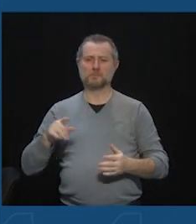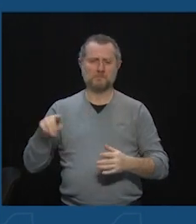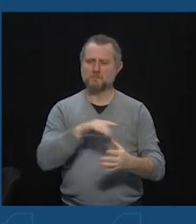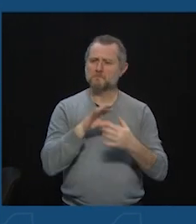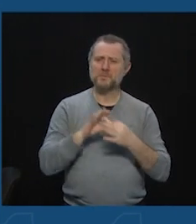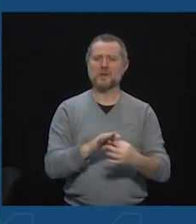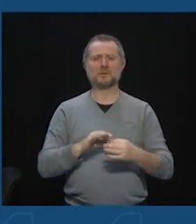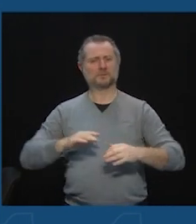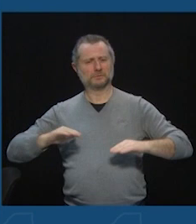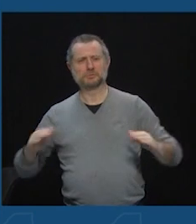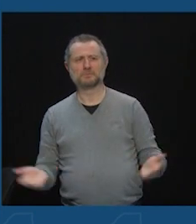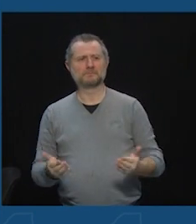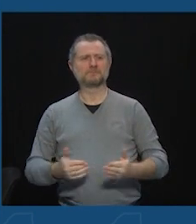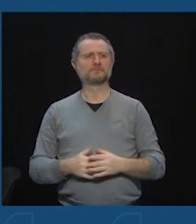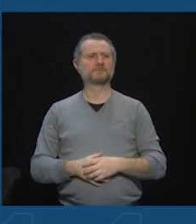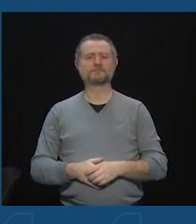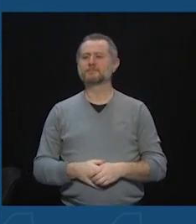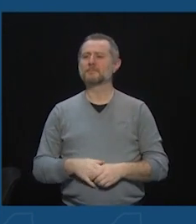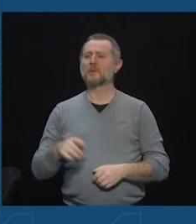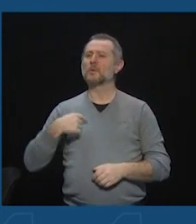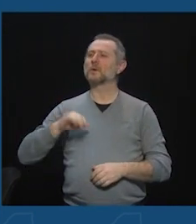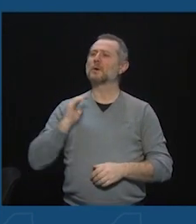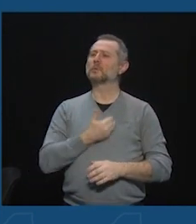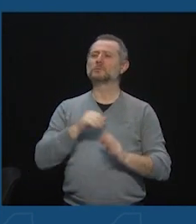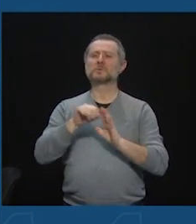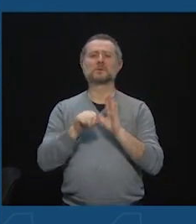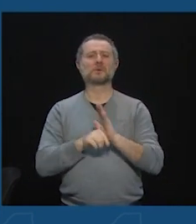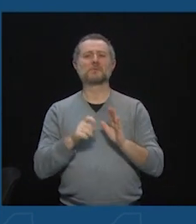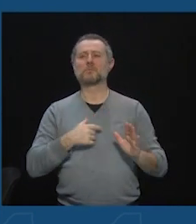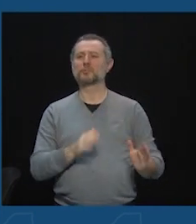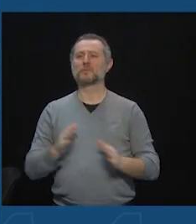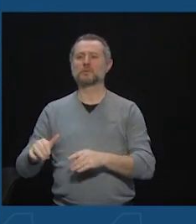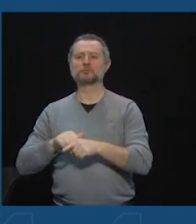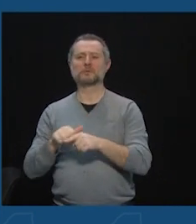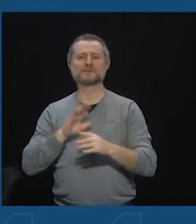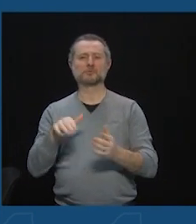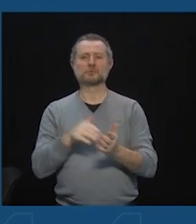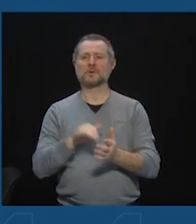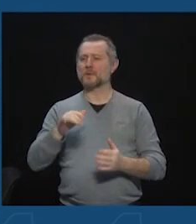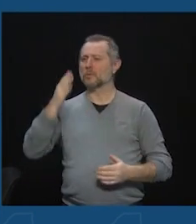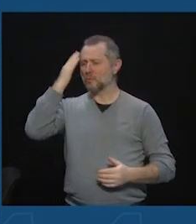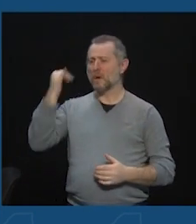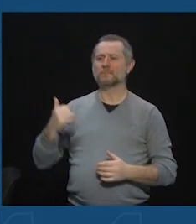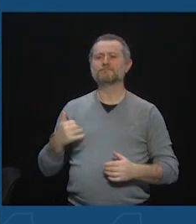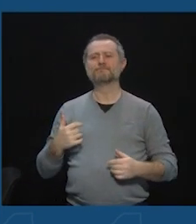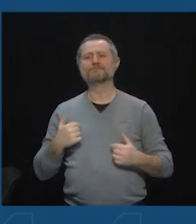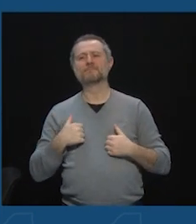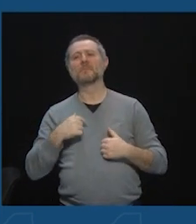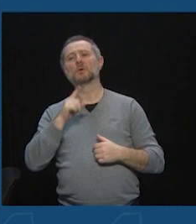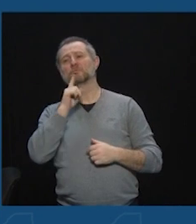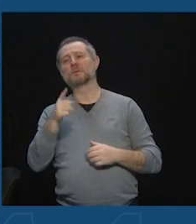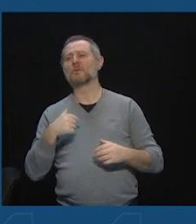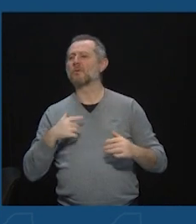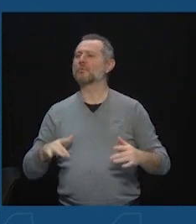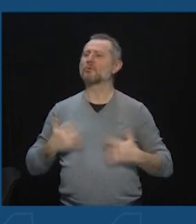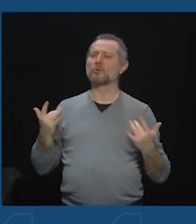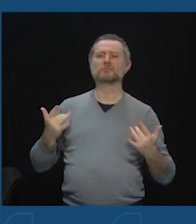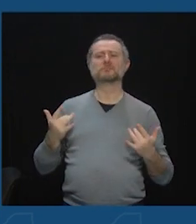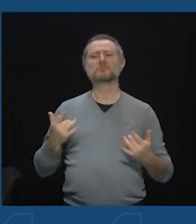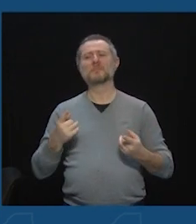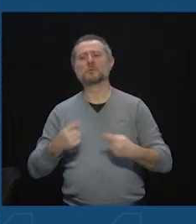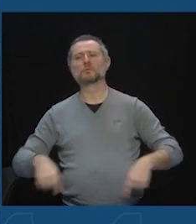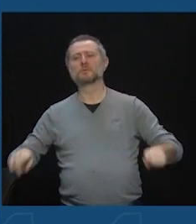to be here and belong here at our State Preparedness Training Center. And it's really why I'm just over the moon thrilled that you all are here